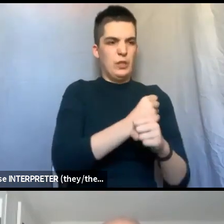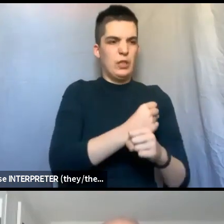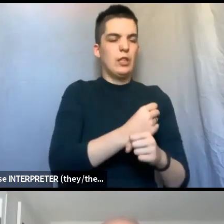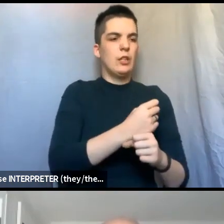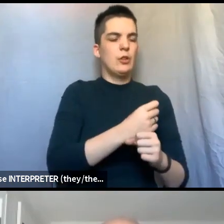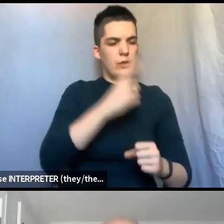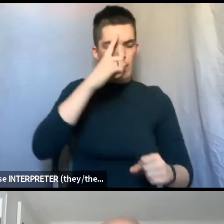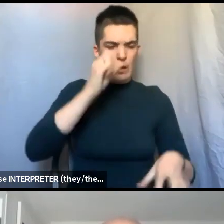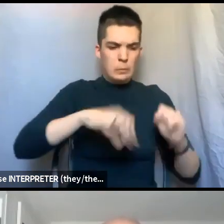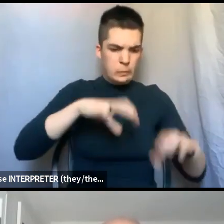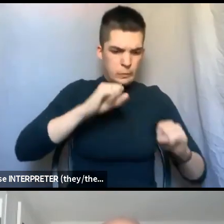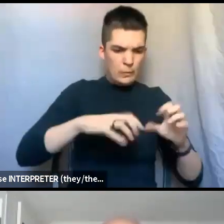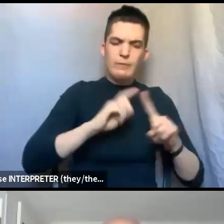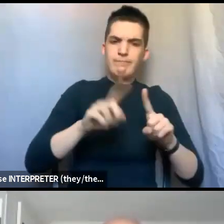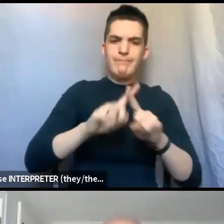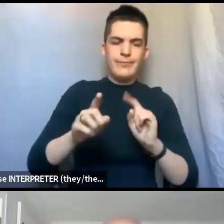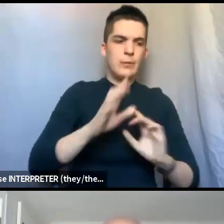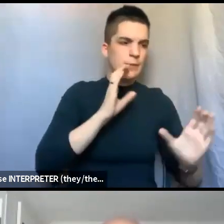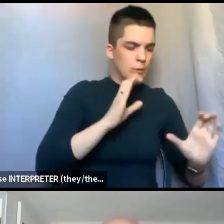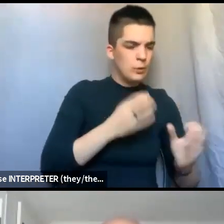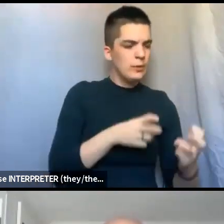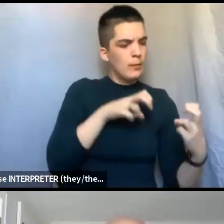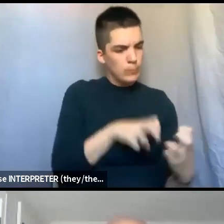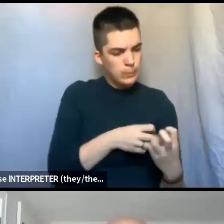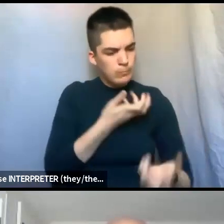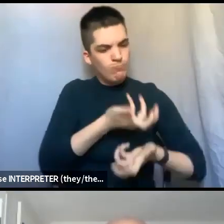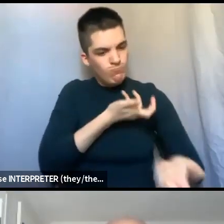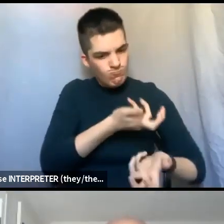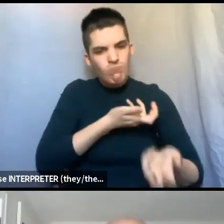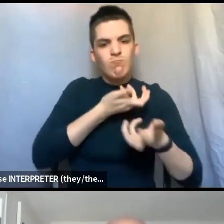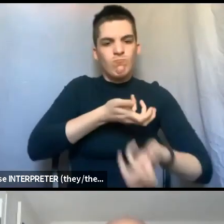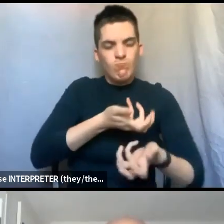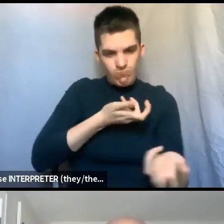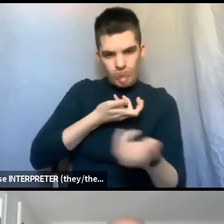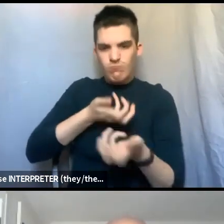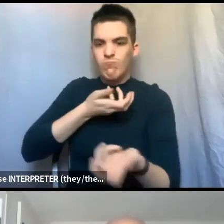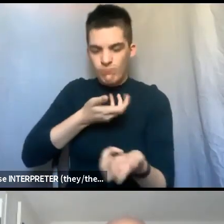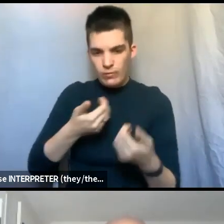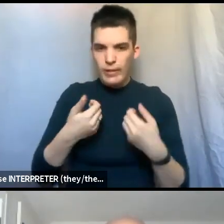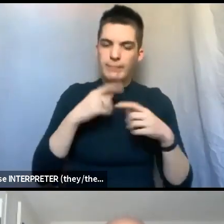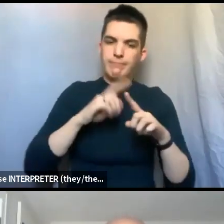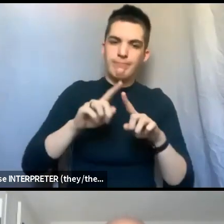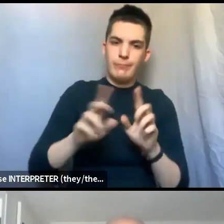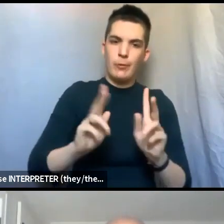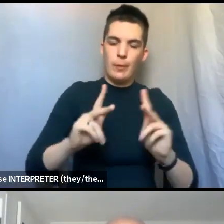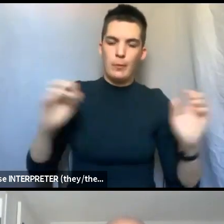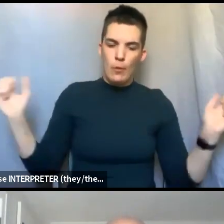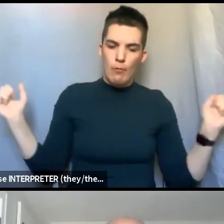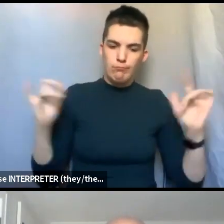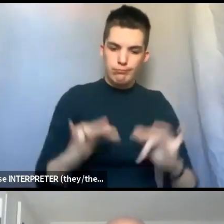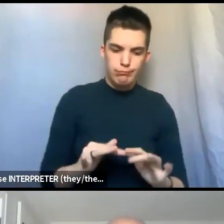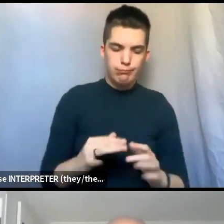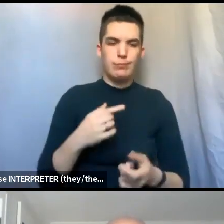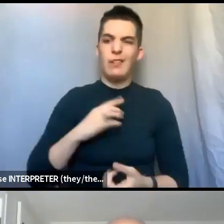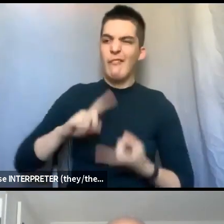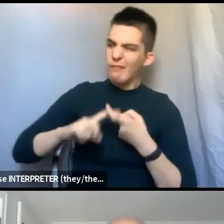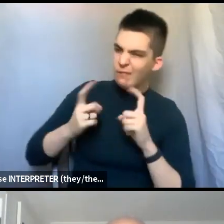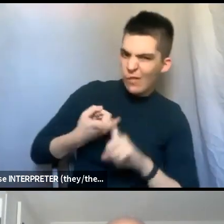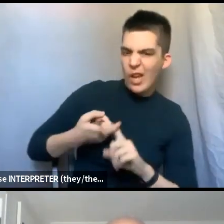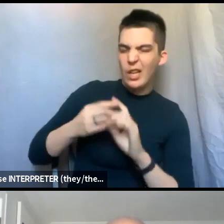of conversations of people we invited who were just peers, friends of ours,